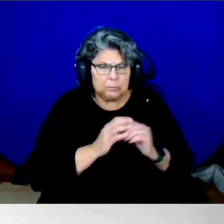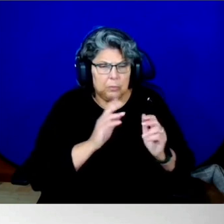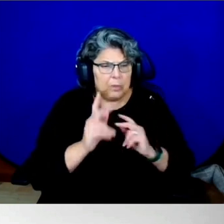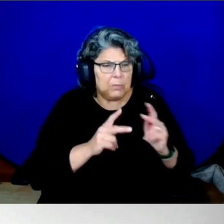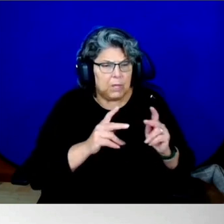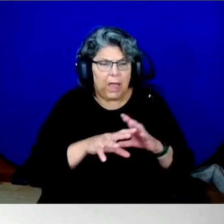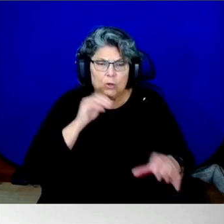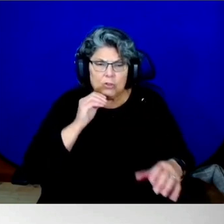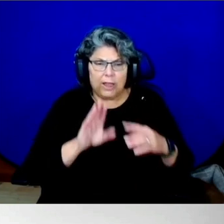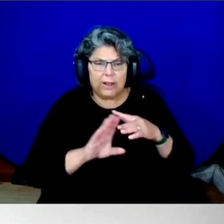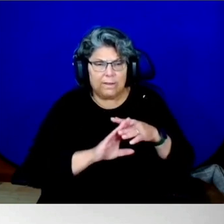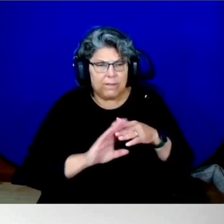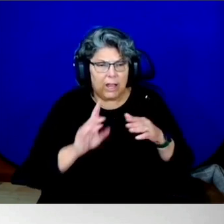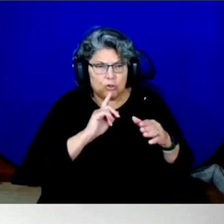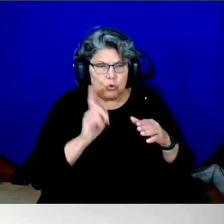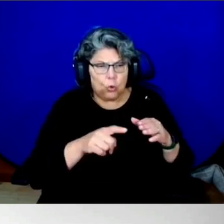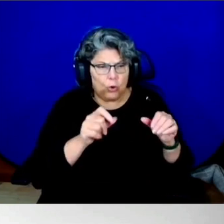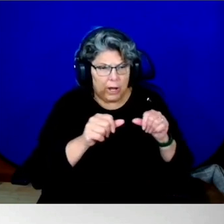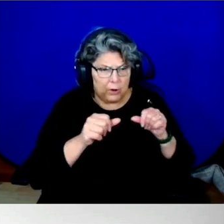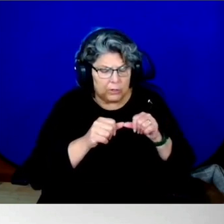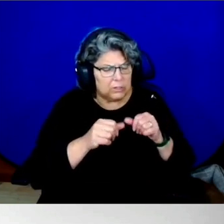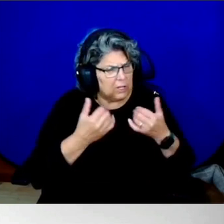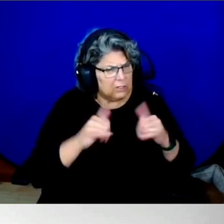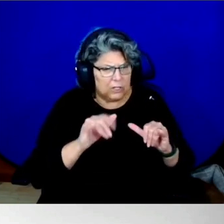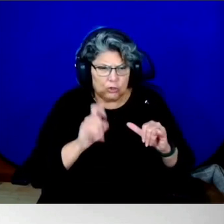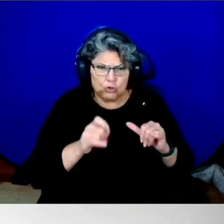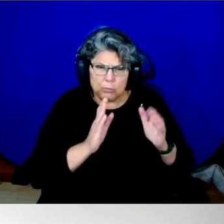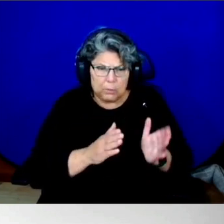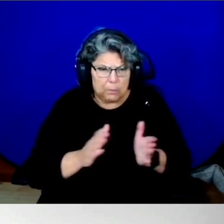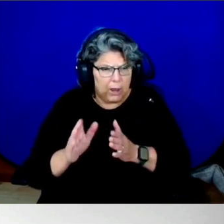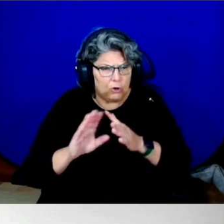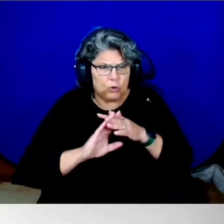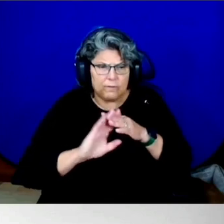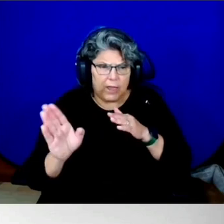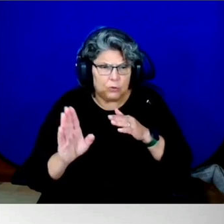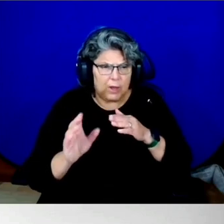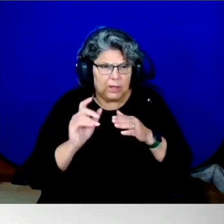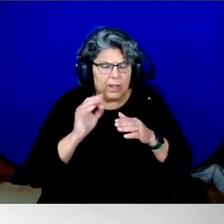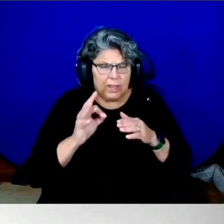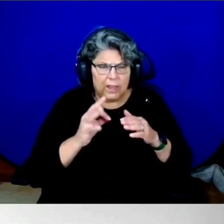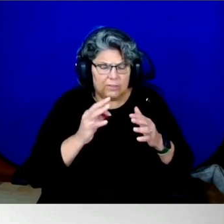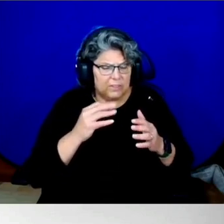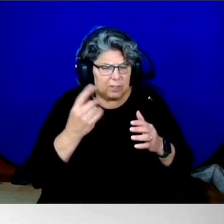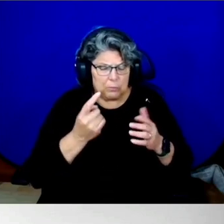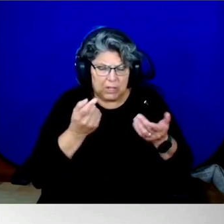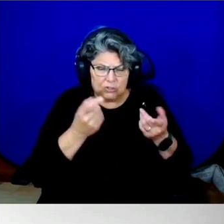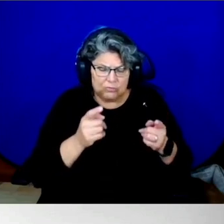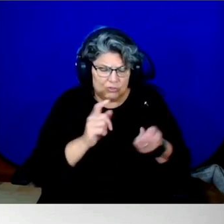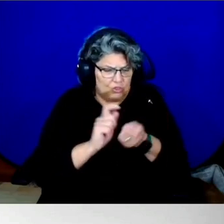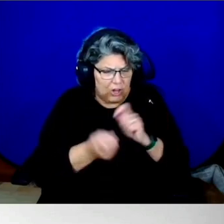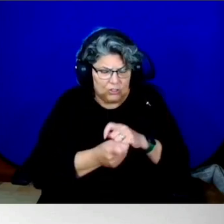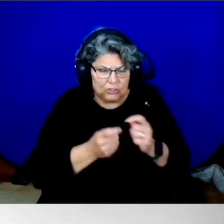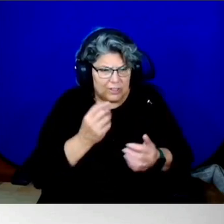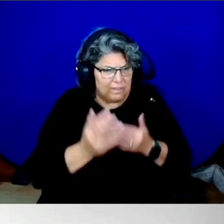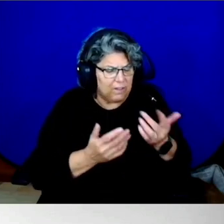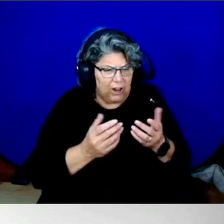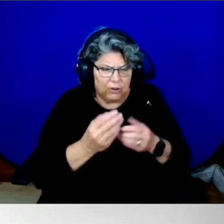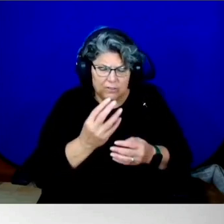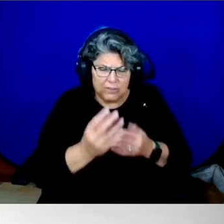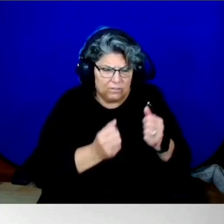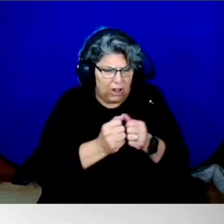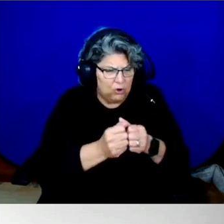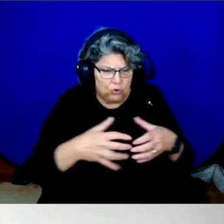evacuation area need to be prepared to evacuate if the status of the incident changes, the fire grows, and be ready